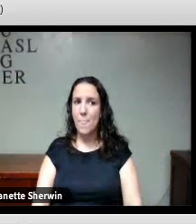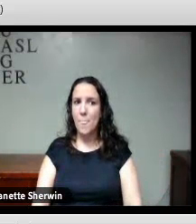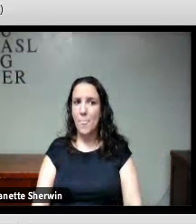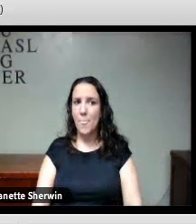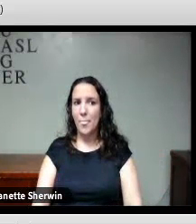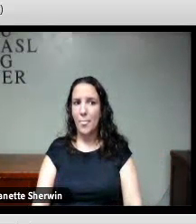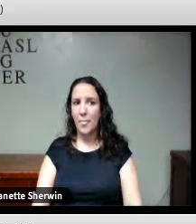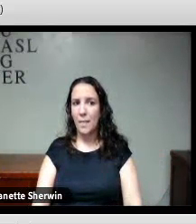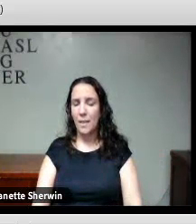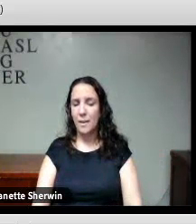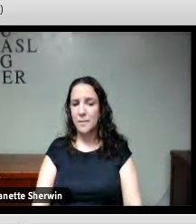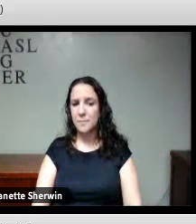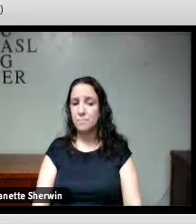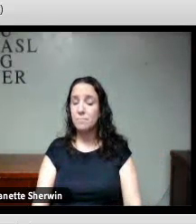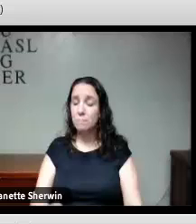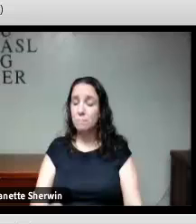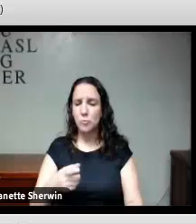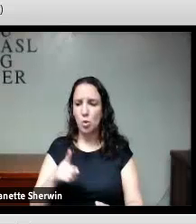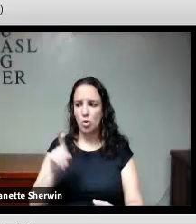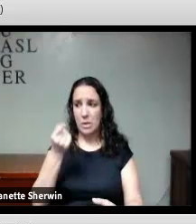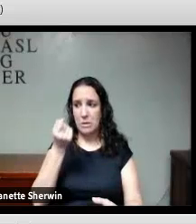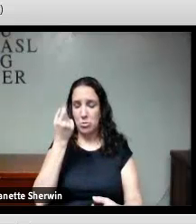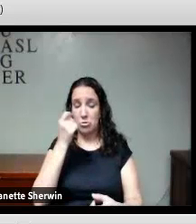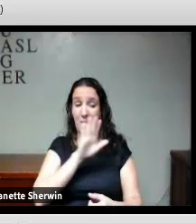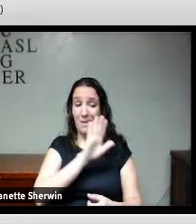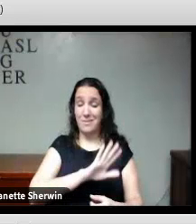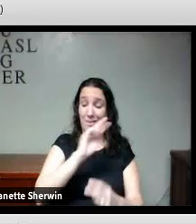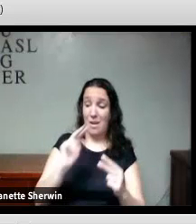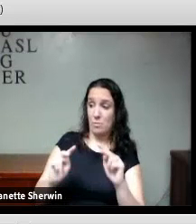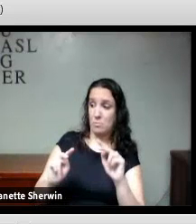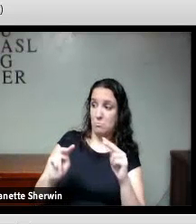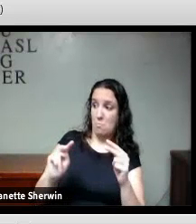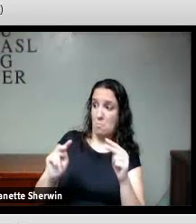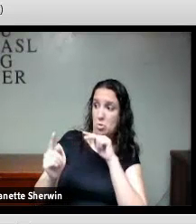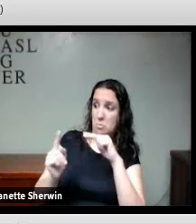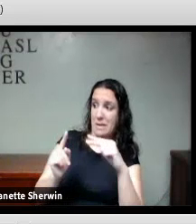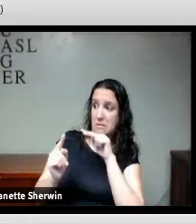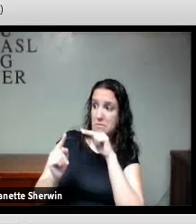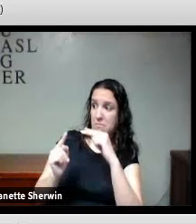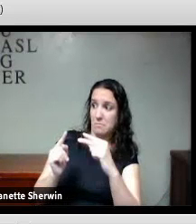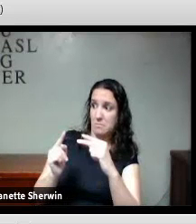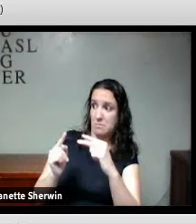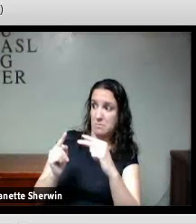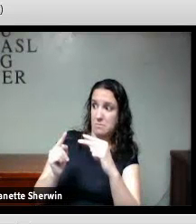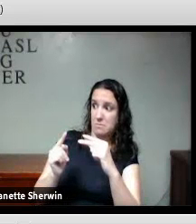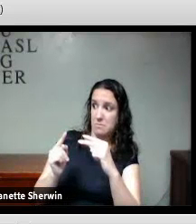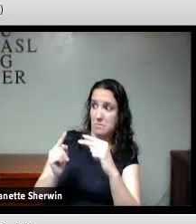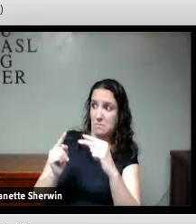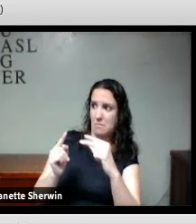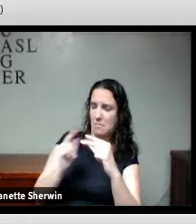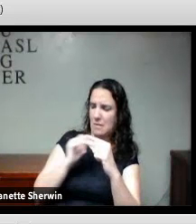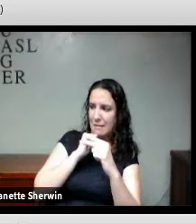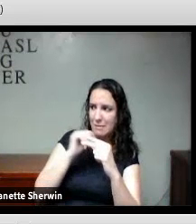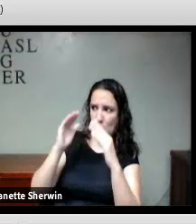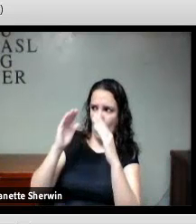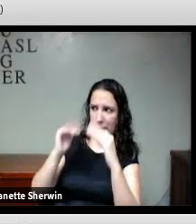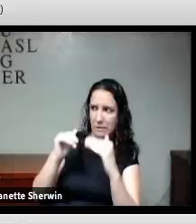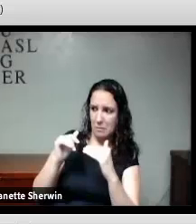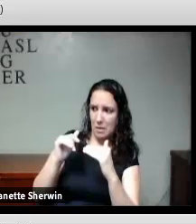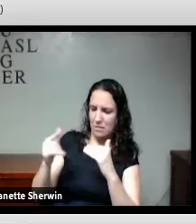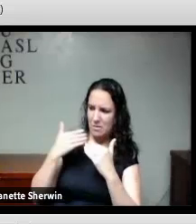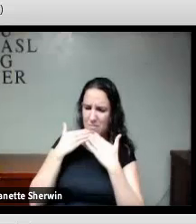they're looking at it from their perspective. And one of the last things they would probably expect from you is for you to thank them in this